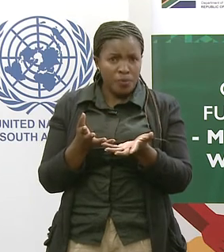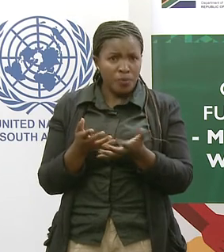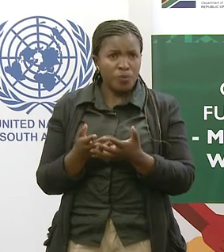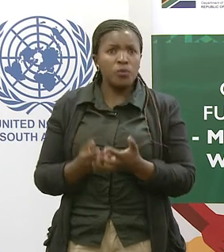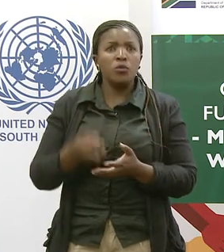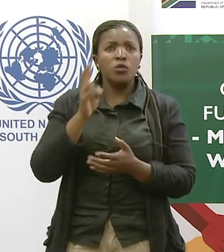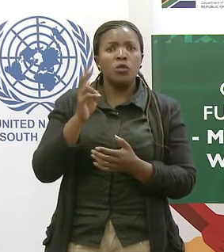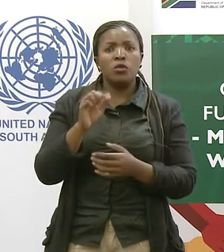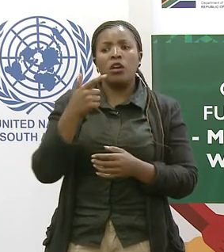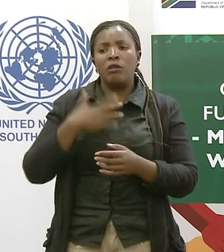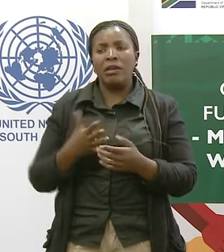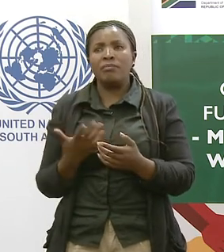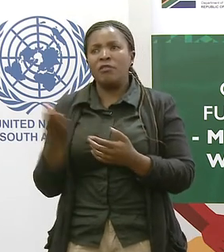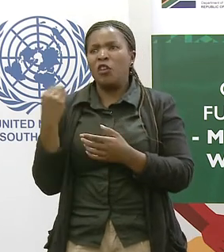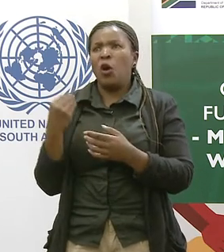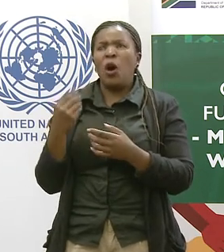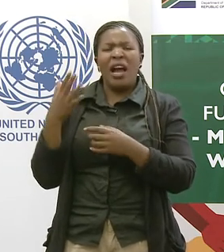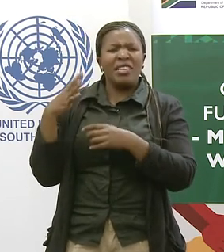on decriminalization.